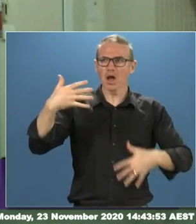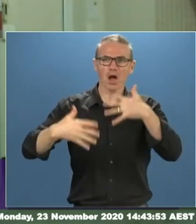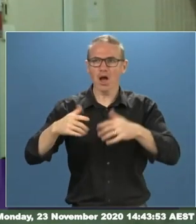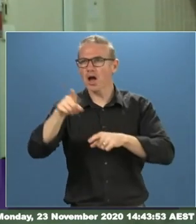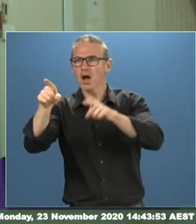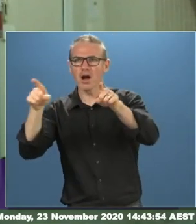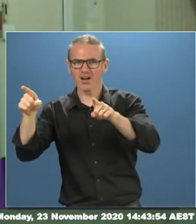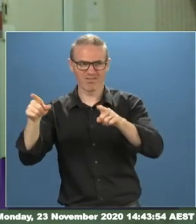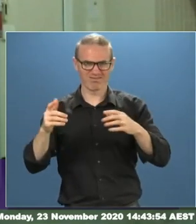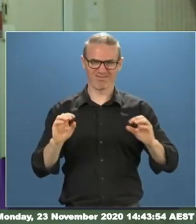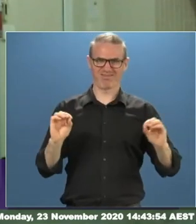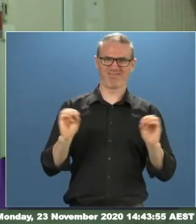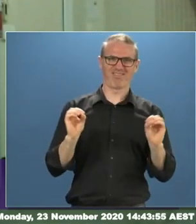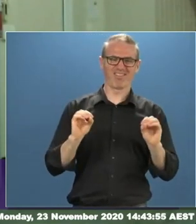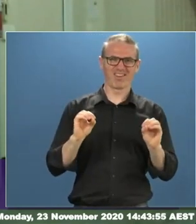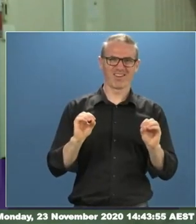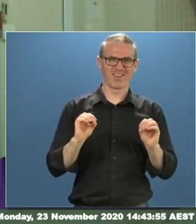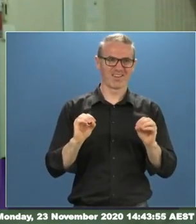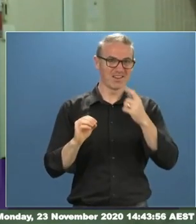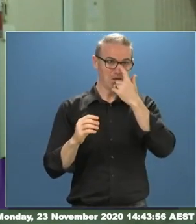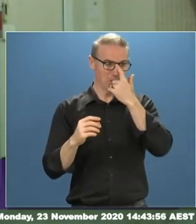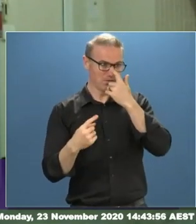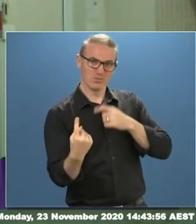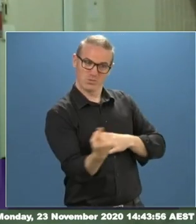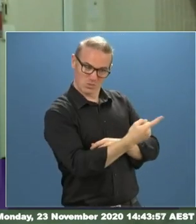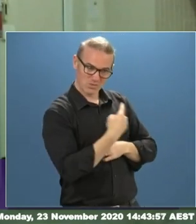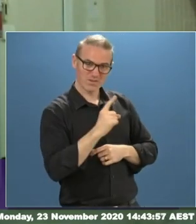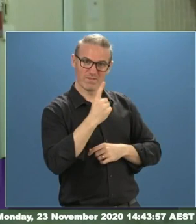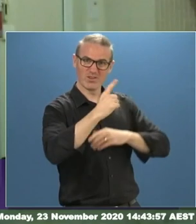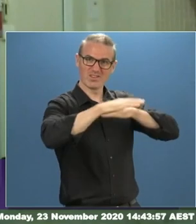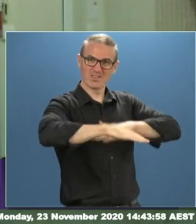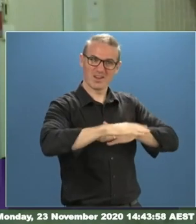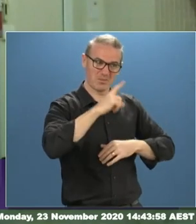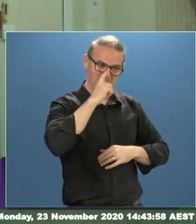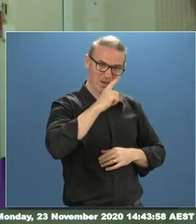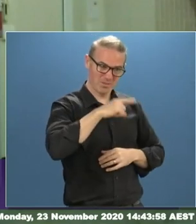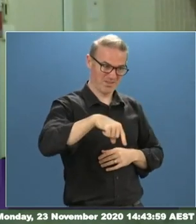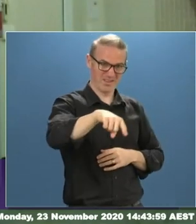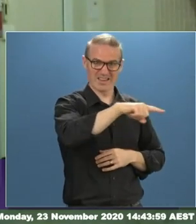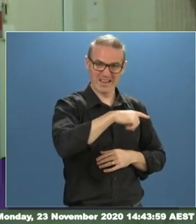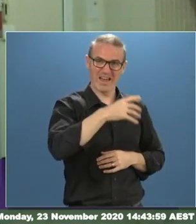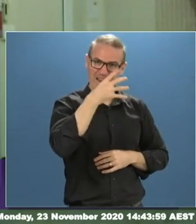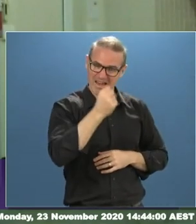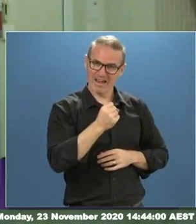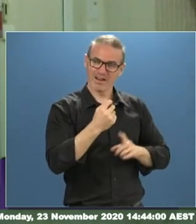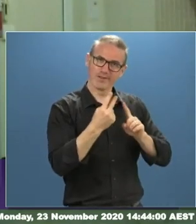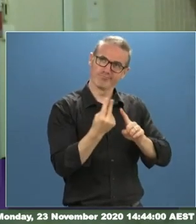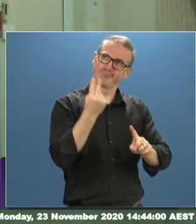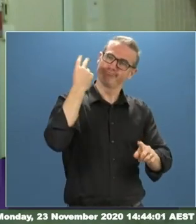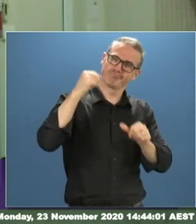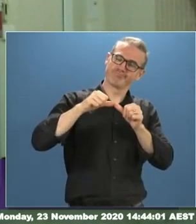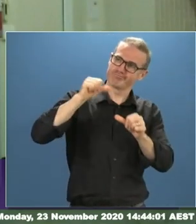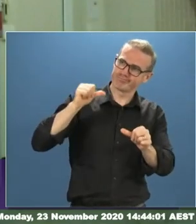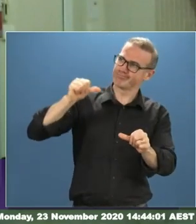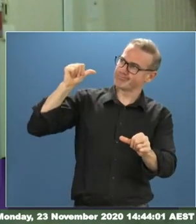dealing with generations and decades upon decades of pain